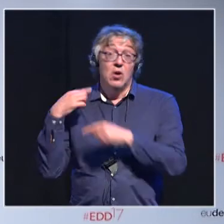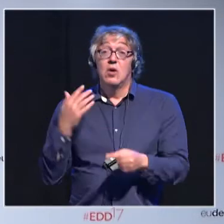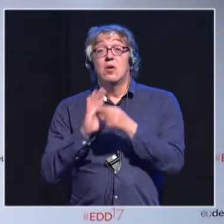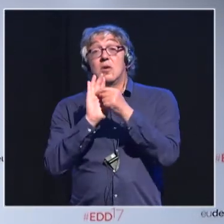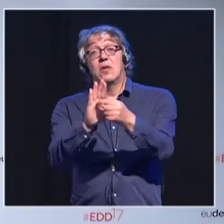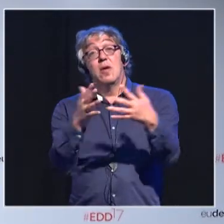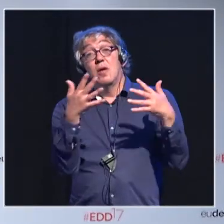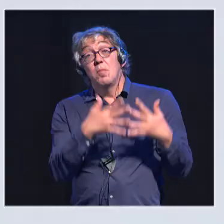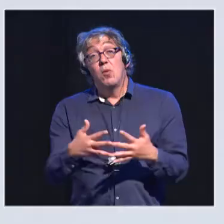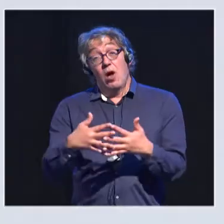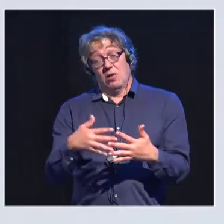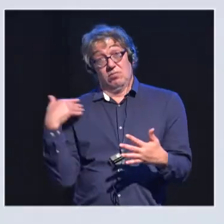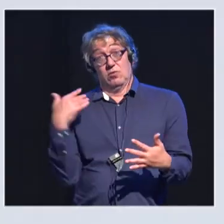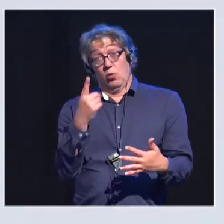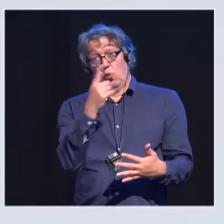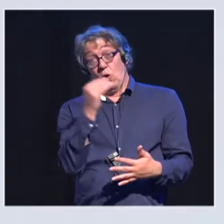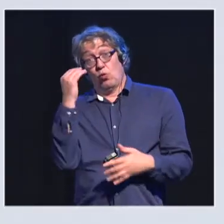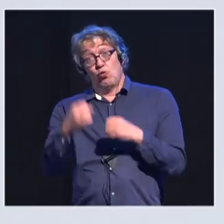years ago, they had